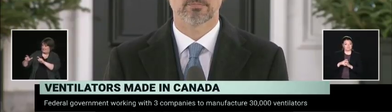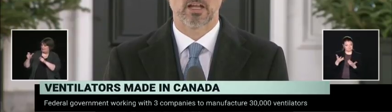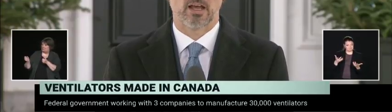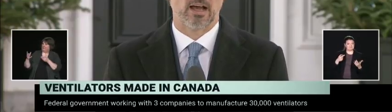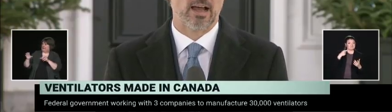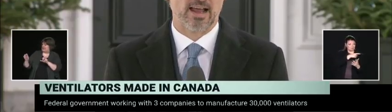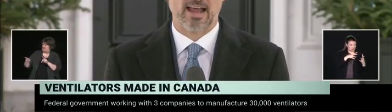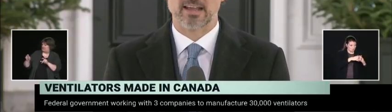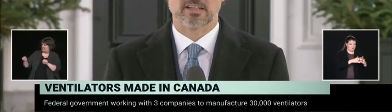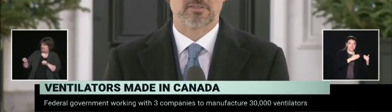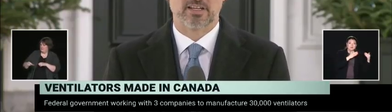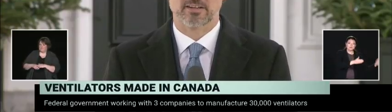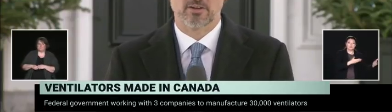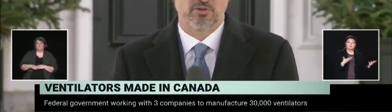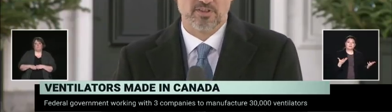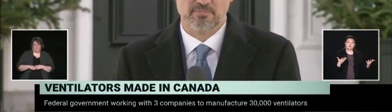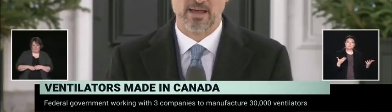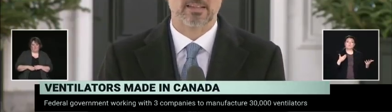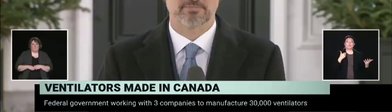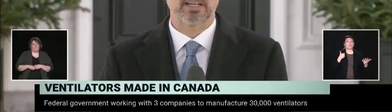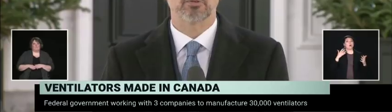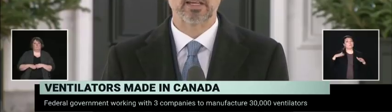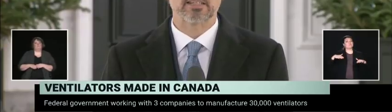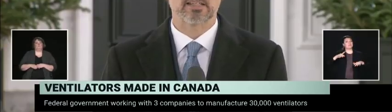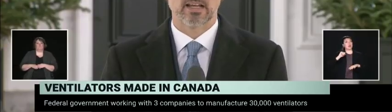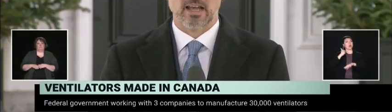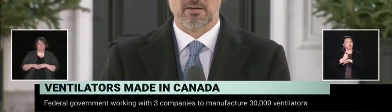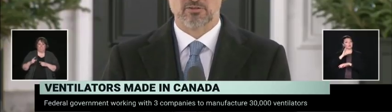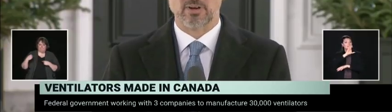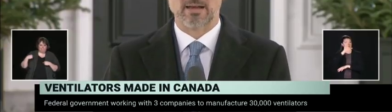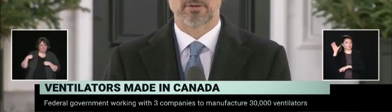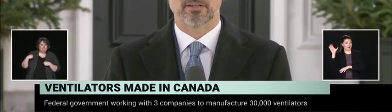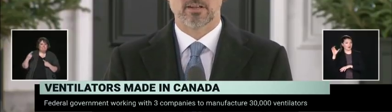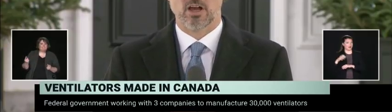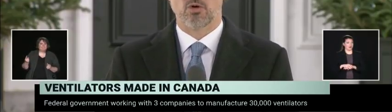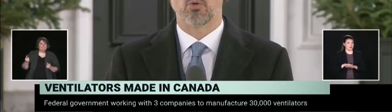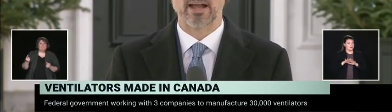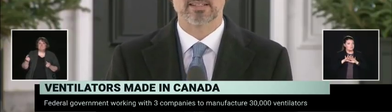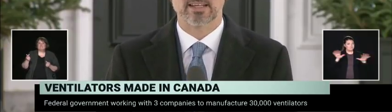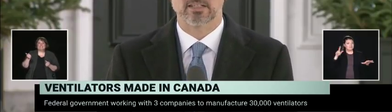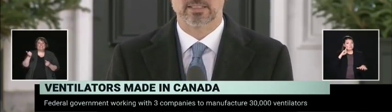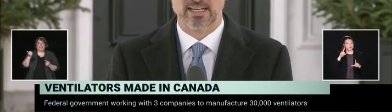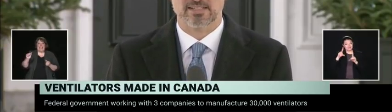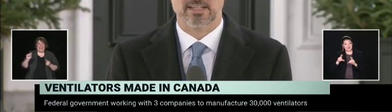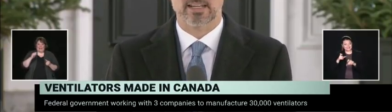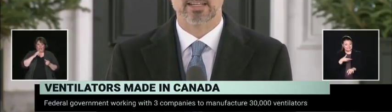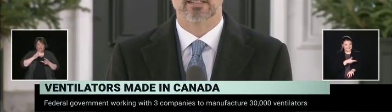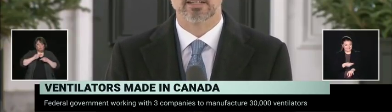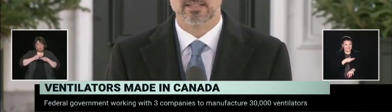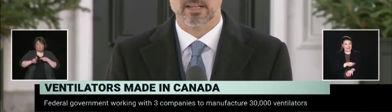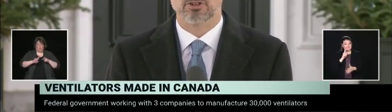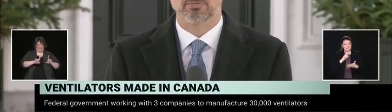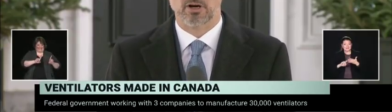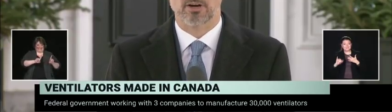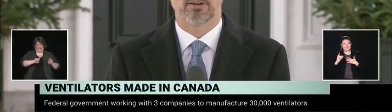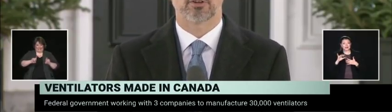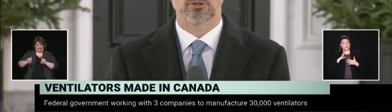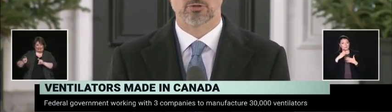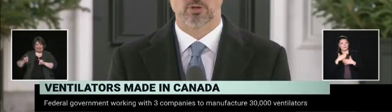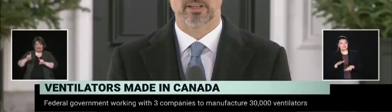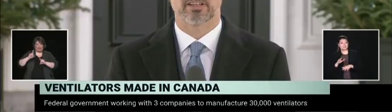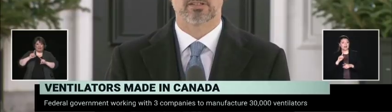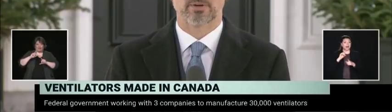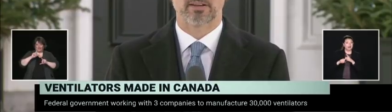control? As I've said over the past many weeks, rapid, wide-scale testing is an essential part